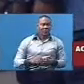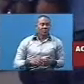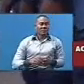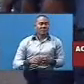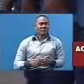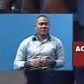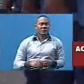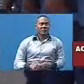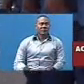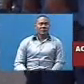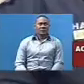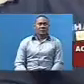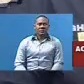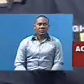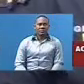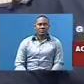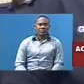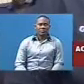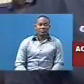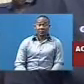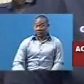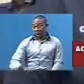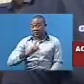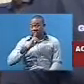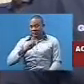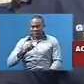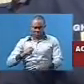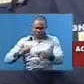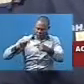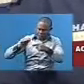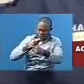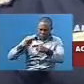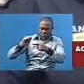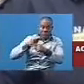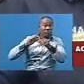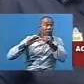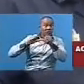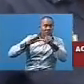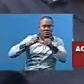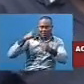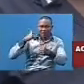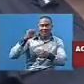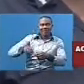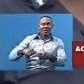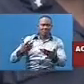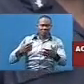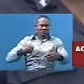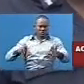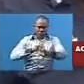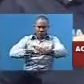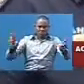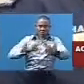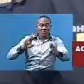as it's only continuous training that would make us sharpen our